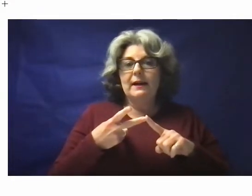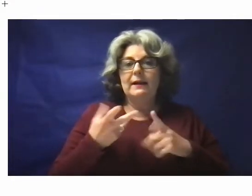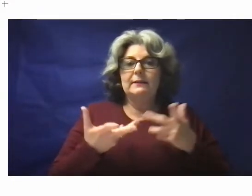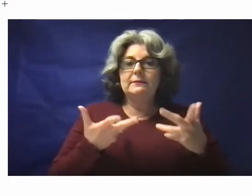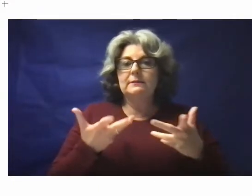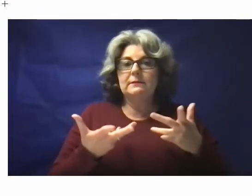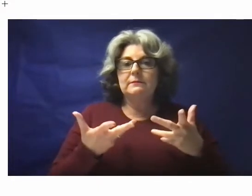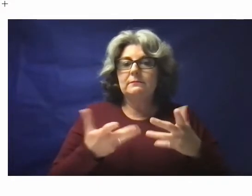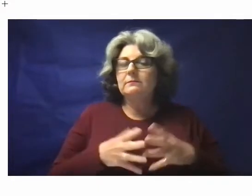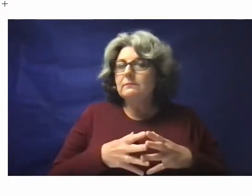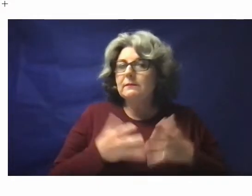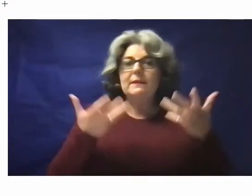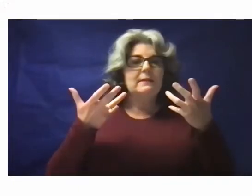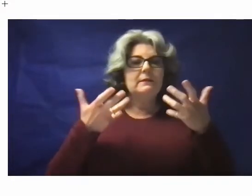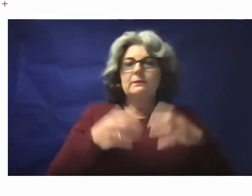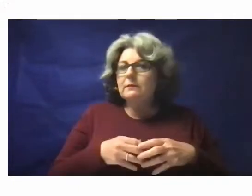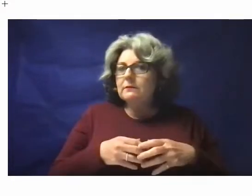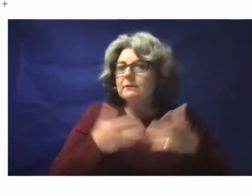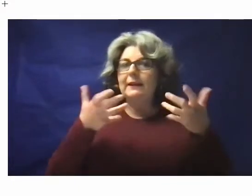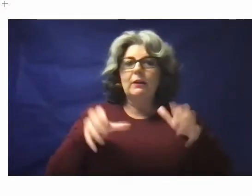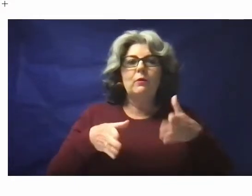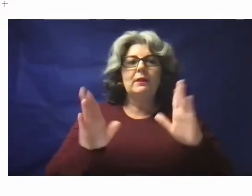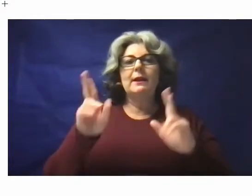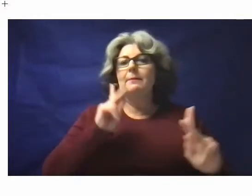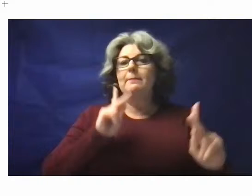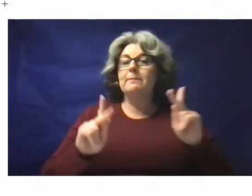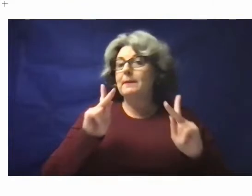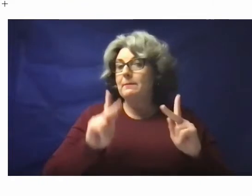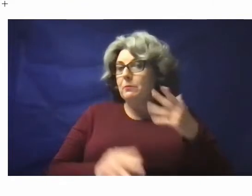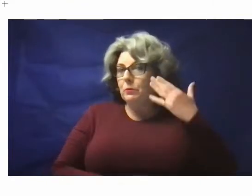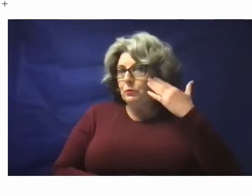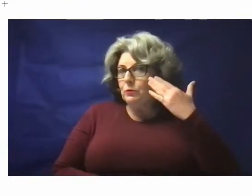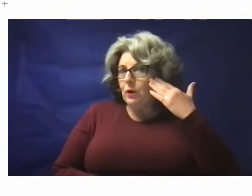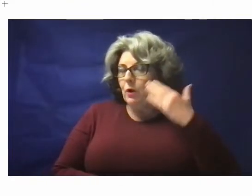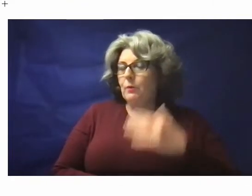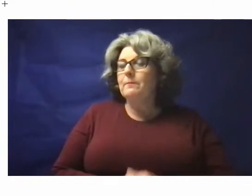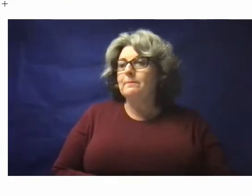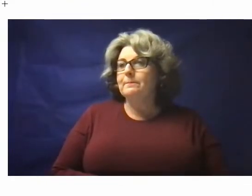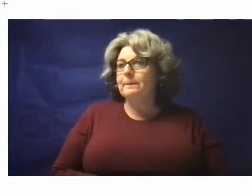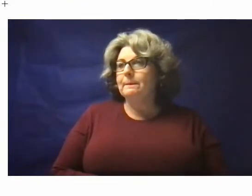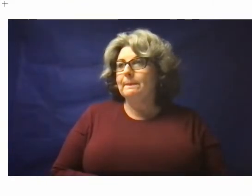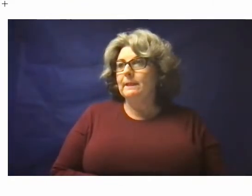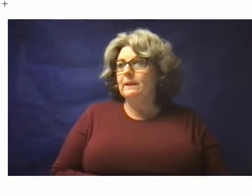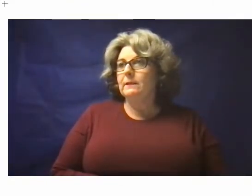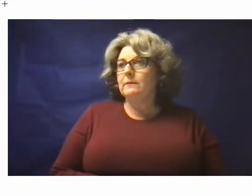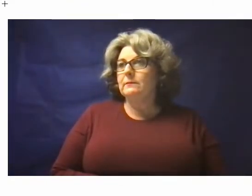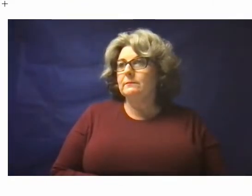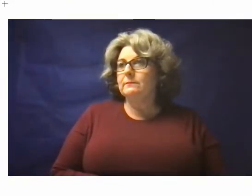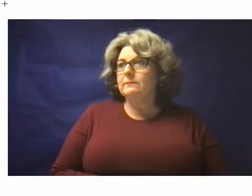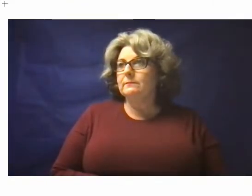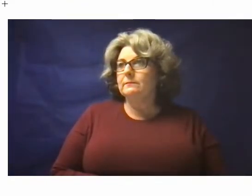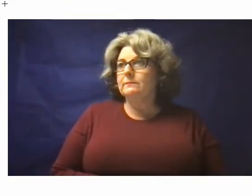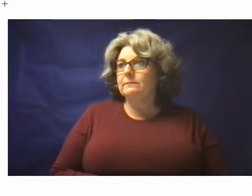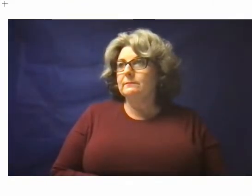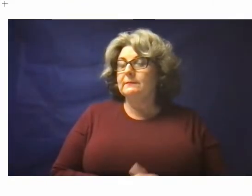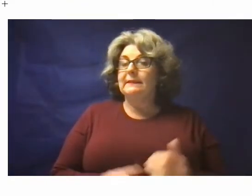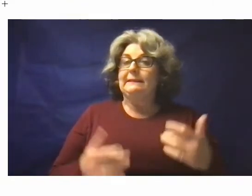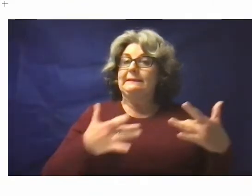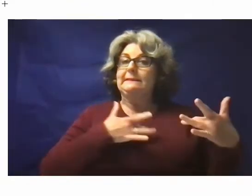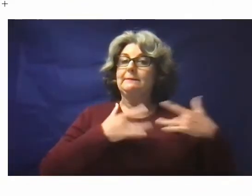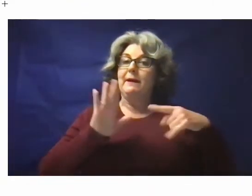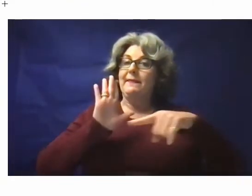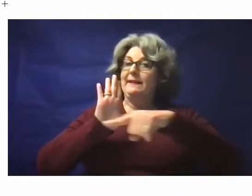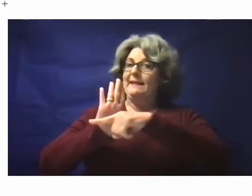they just don't want to let anybody know about that, fearing the negative consequences. But the process